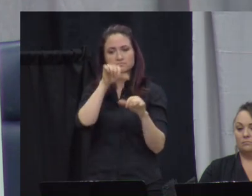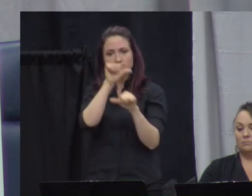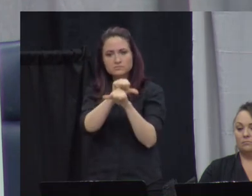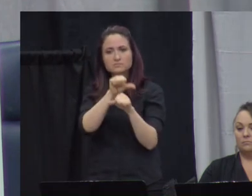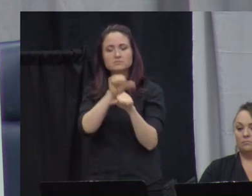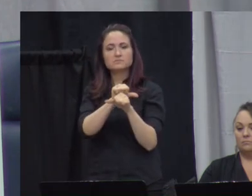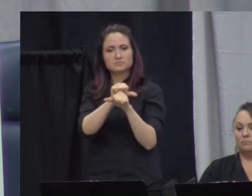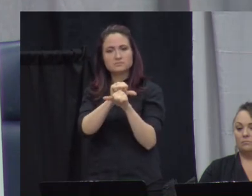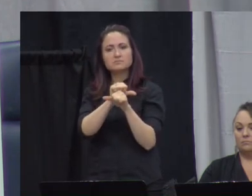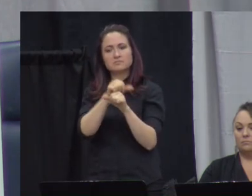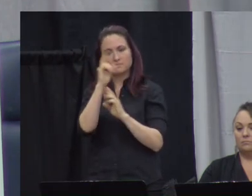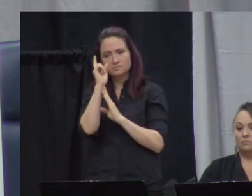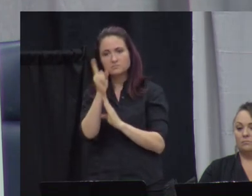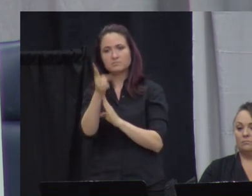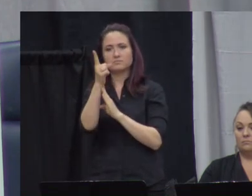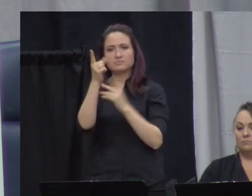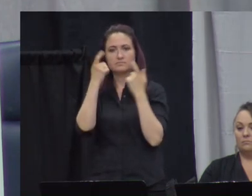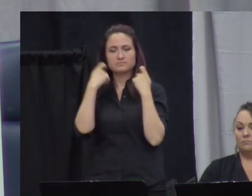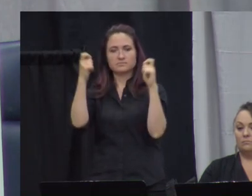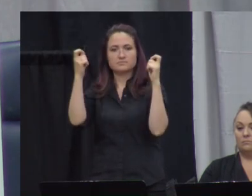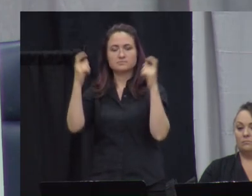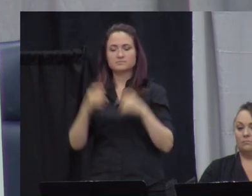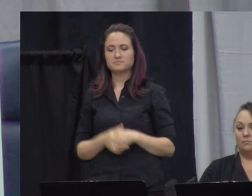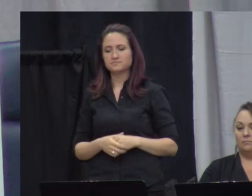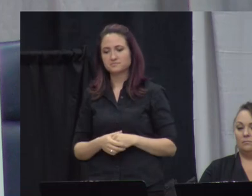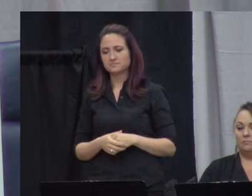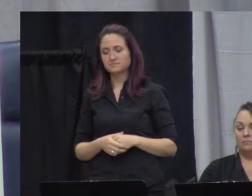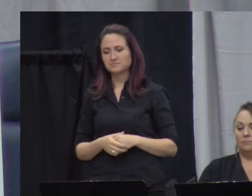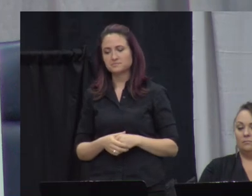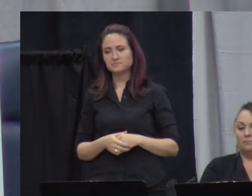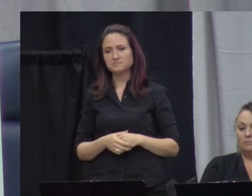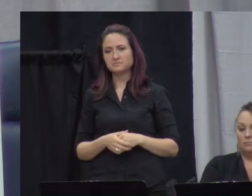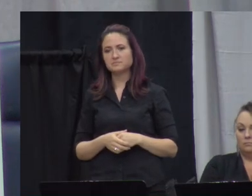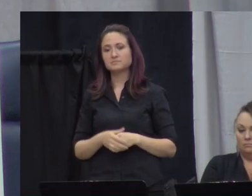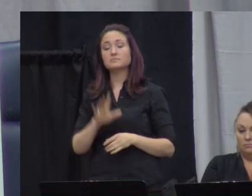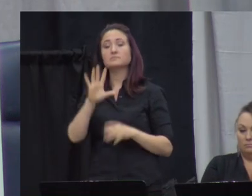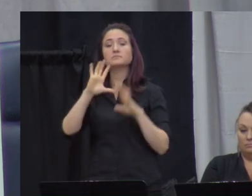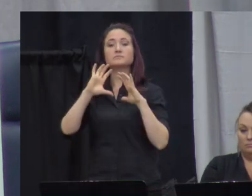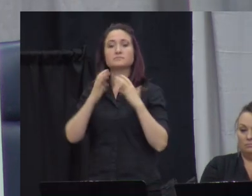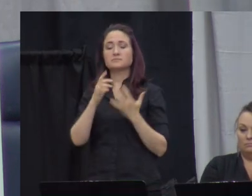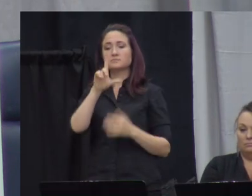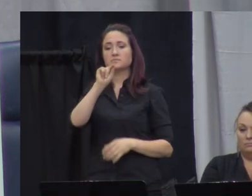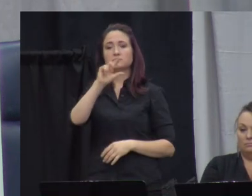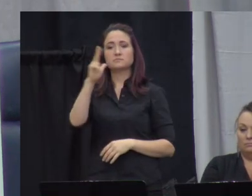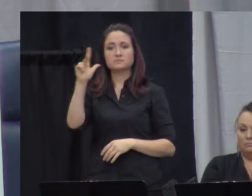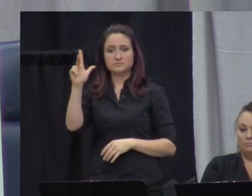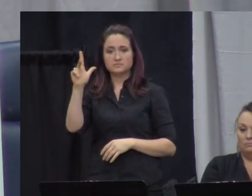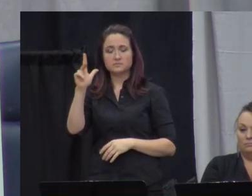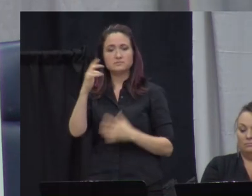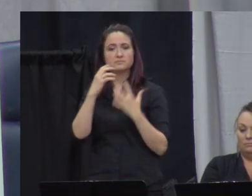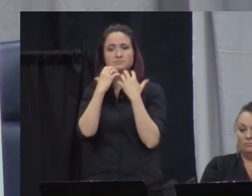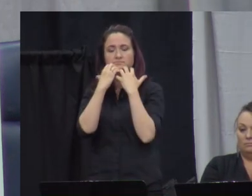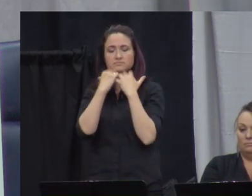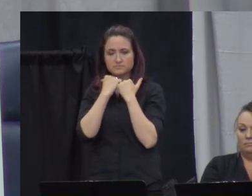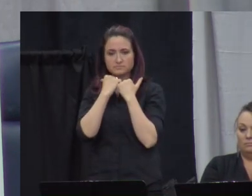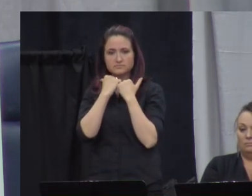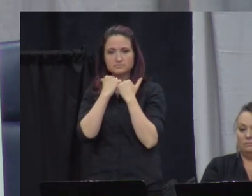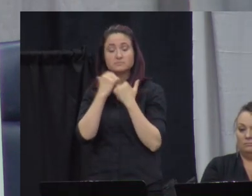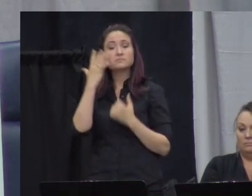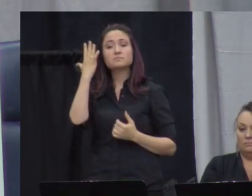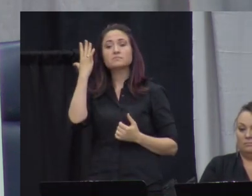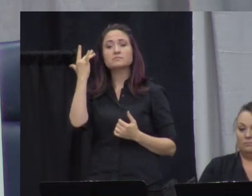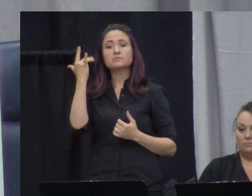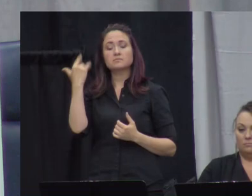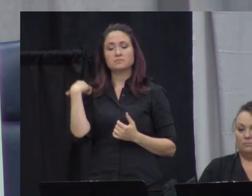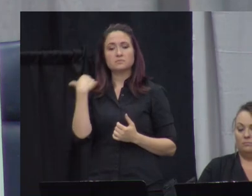this milestone success. The class of 2023 holds a special place in my heart because